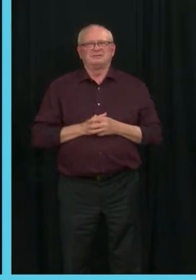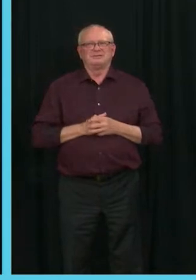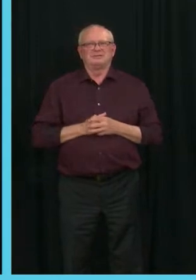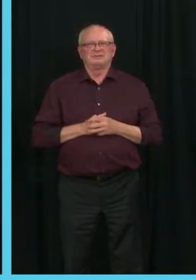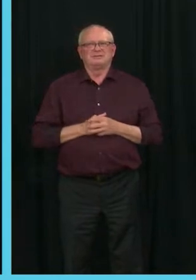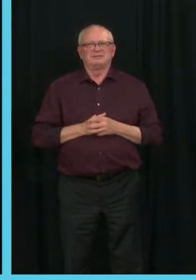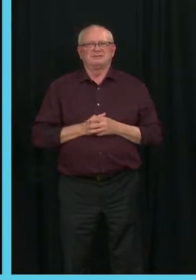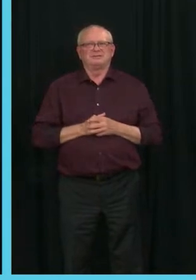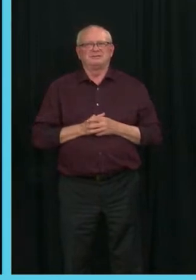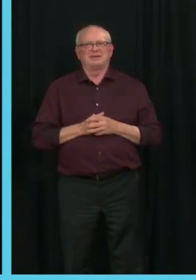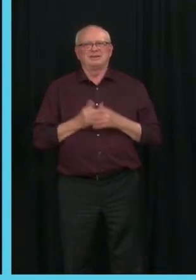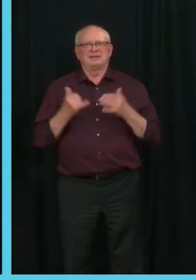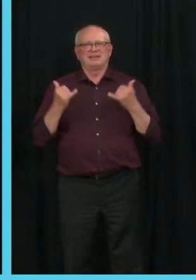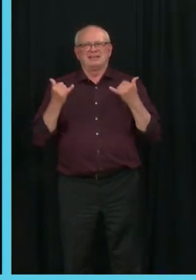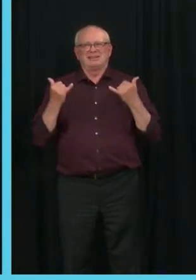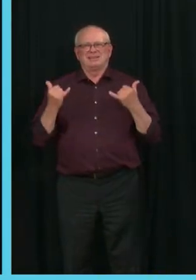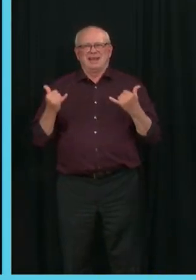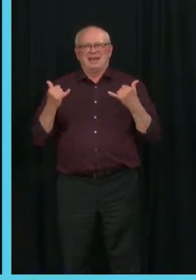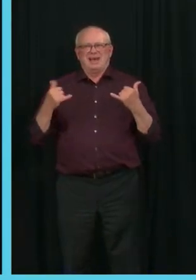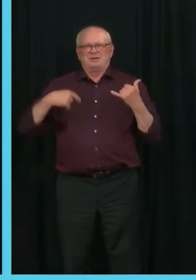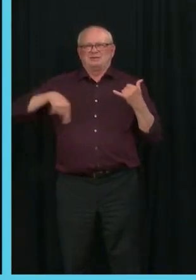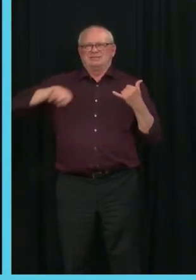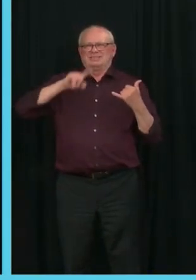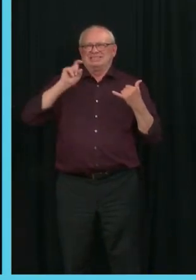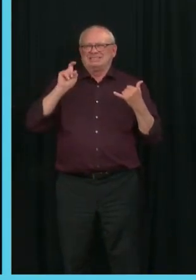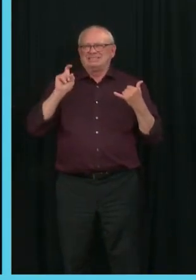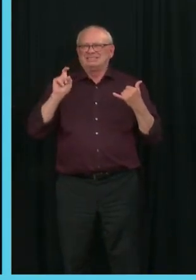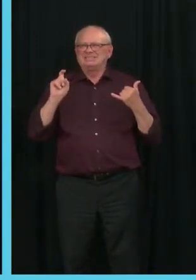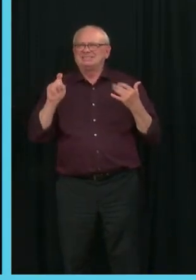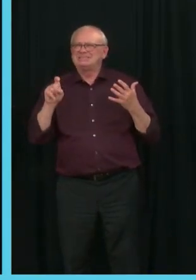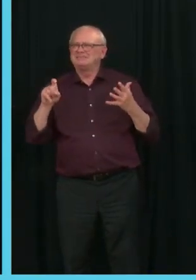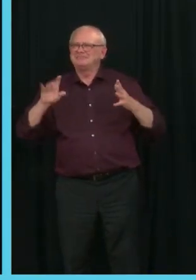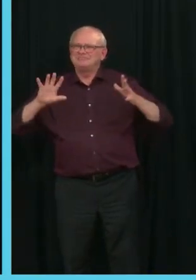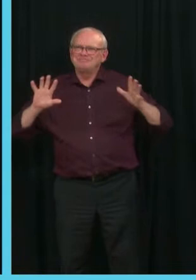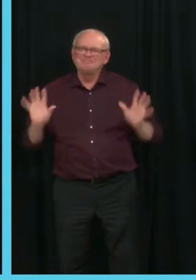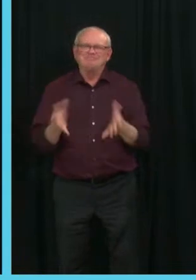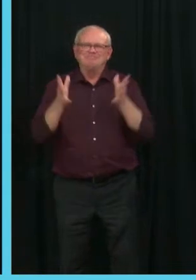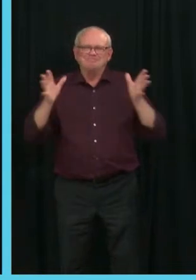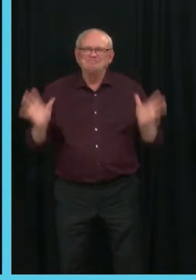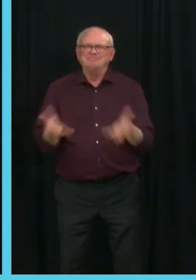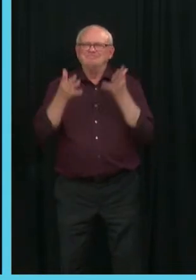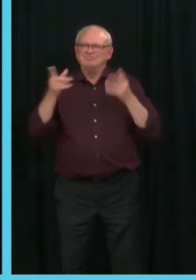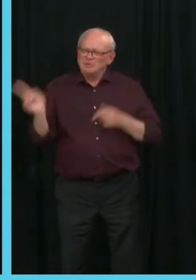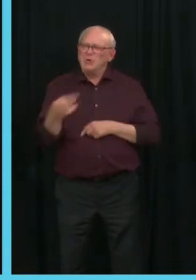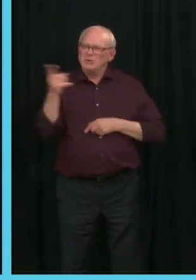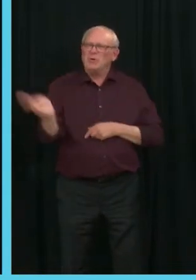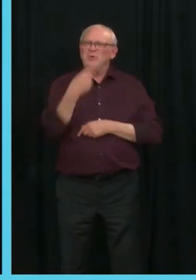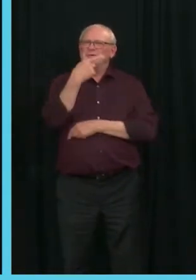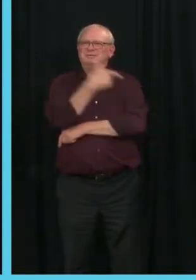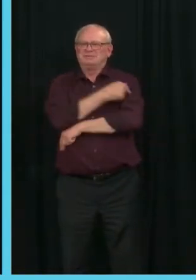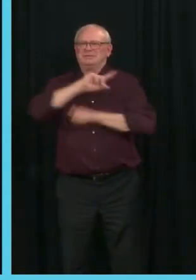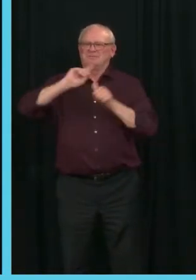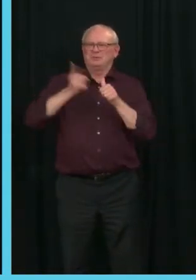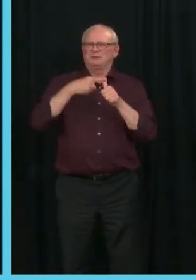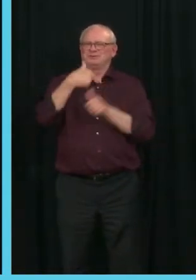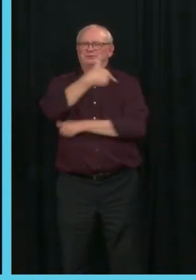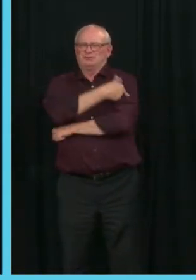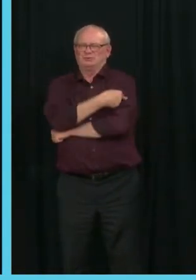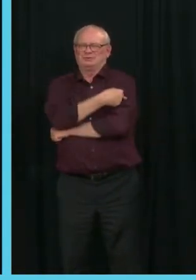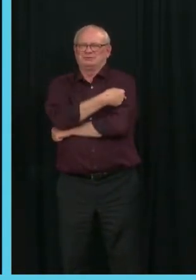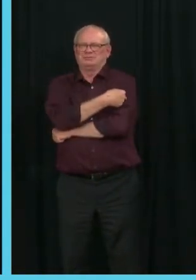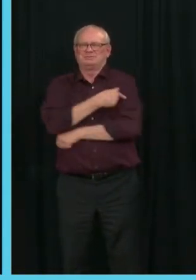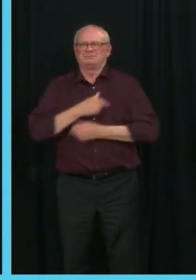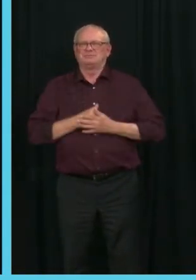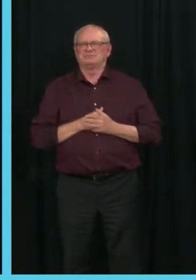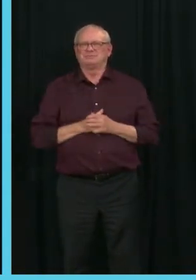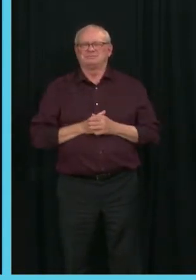to start shaking the trees on for that first dose demand. We see predictably lower